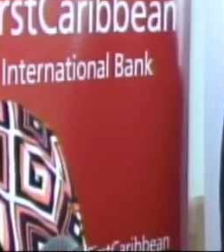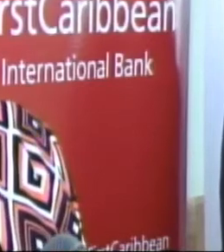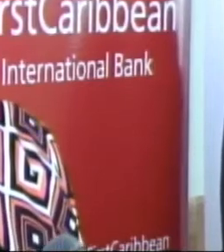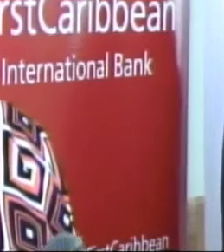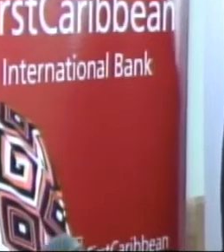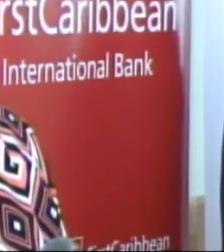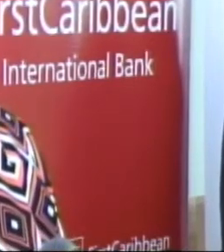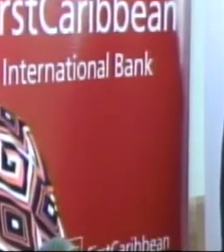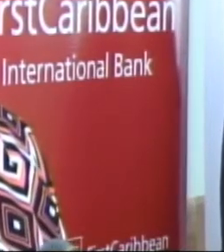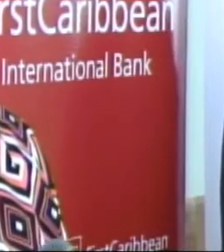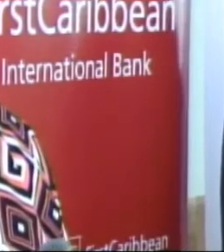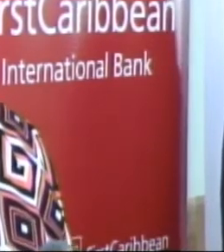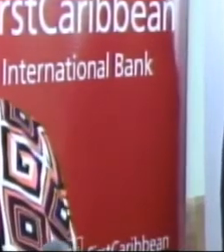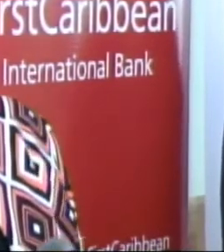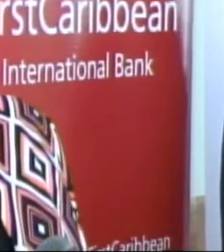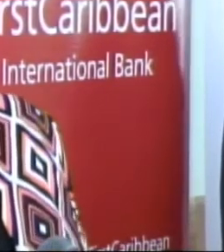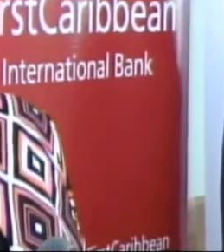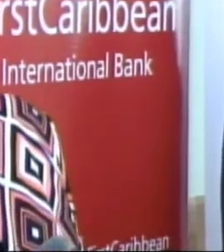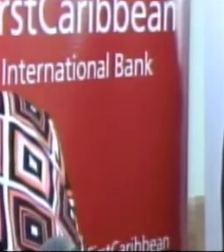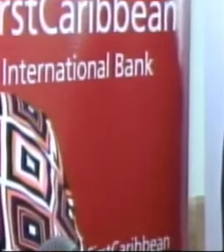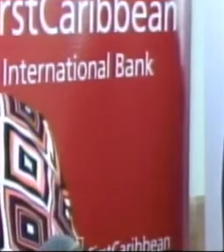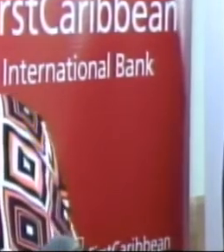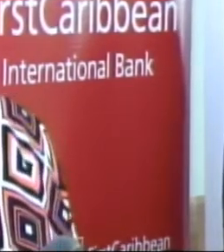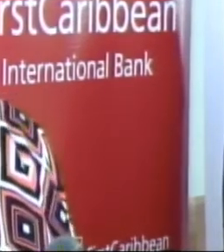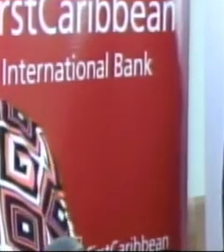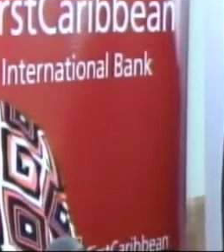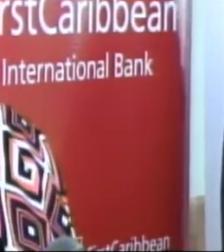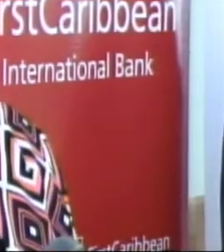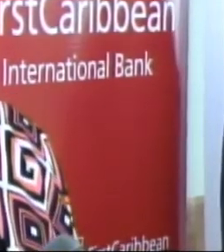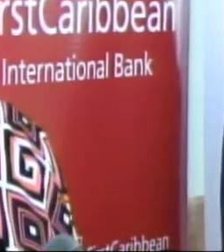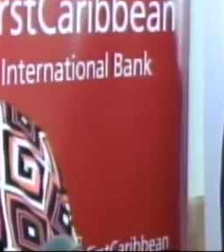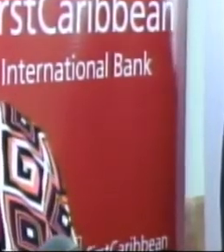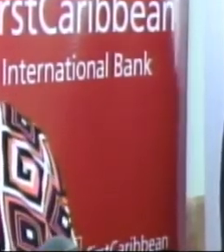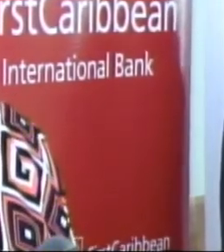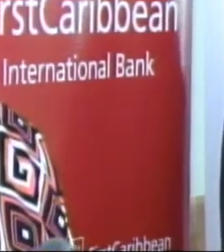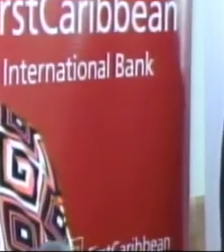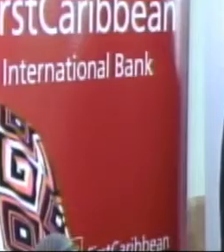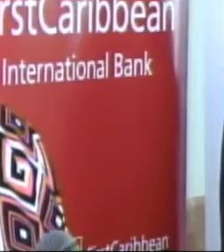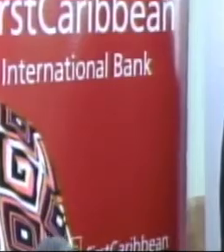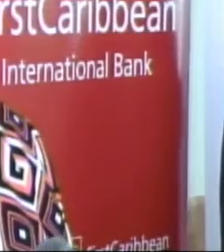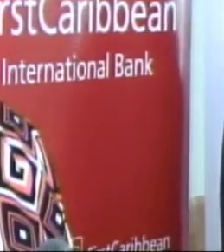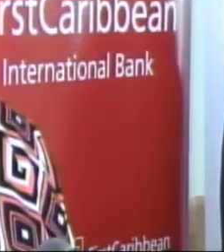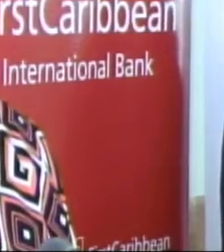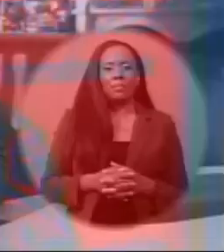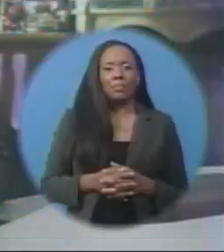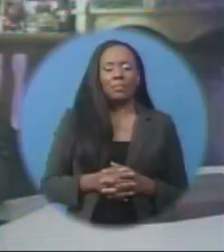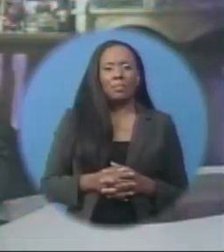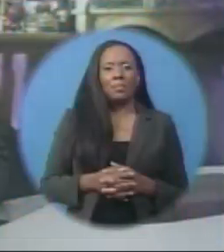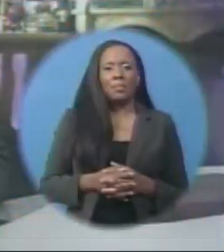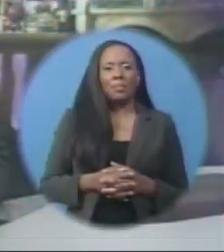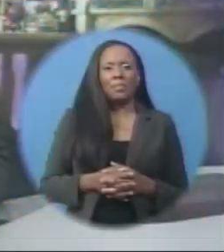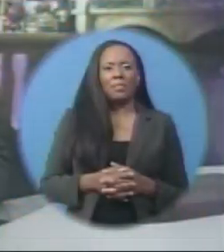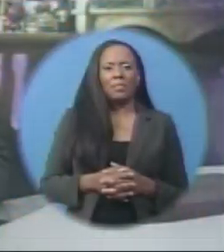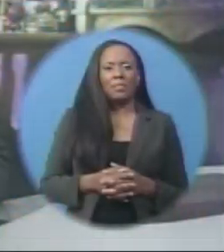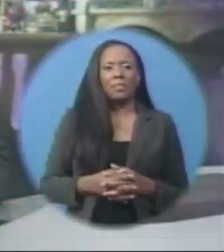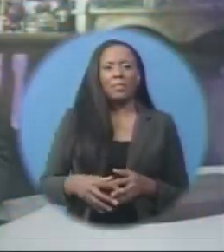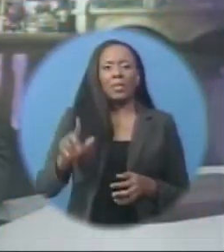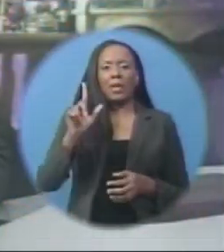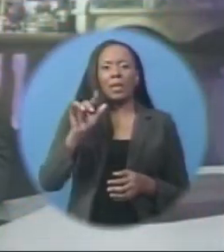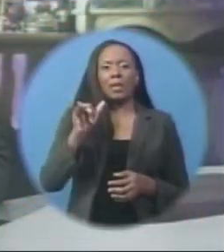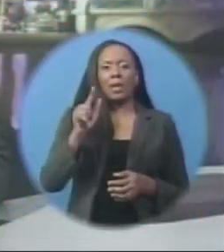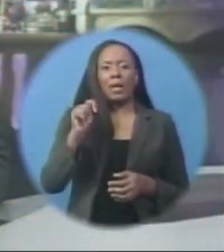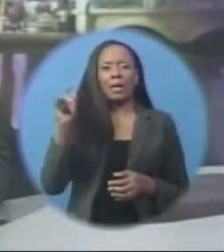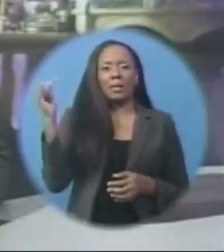towards relief Quite apart from what we've done for our staff and their families And Liat